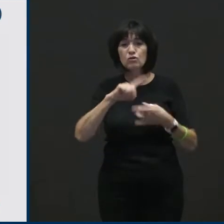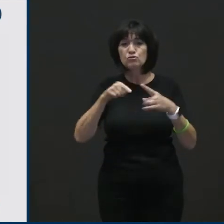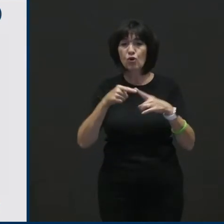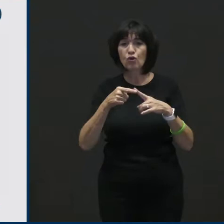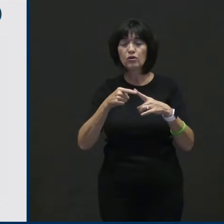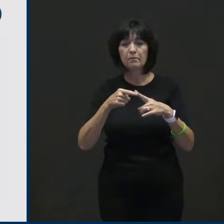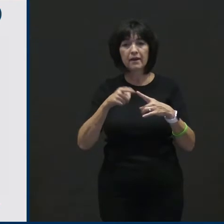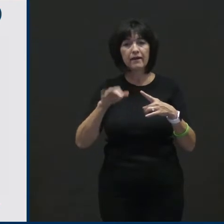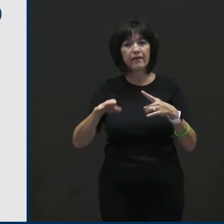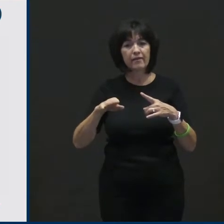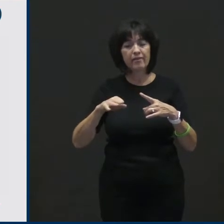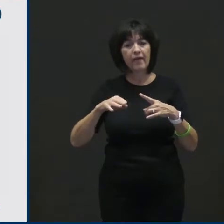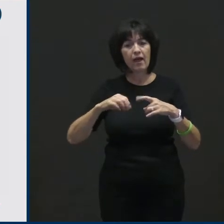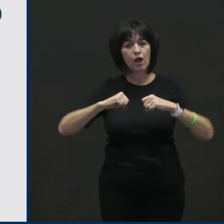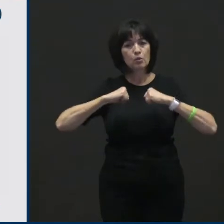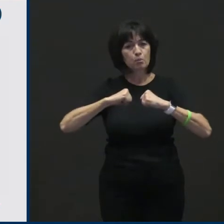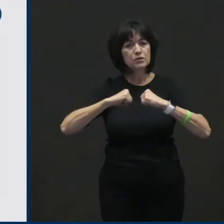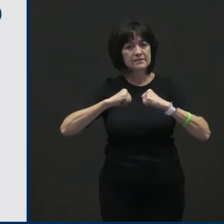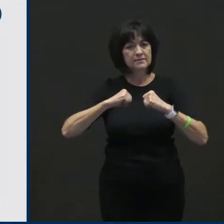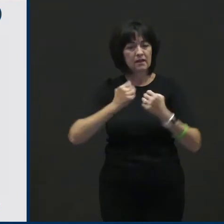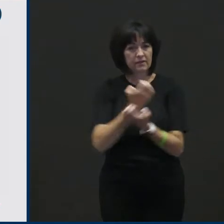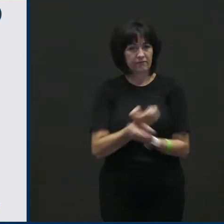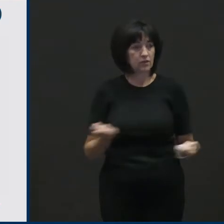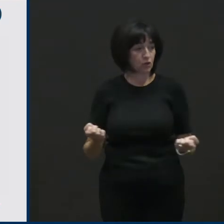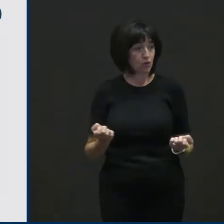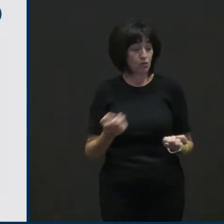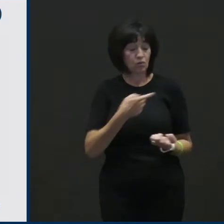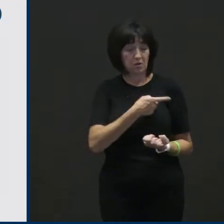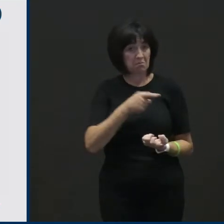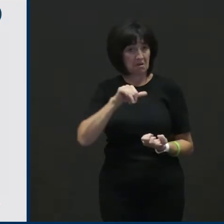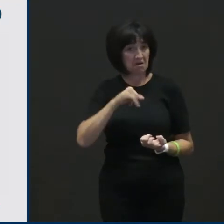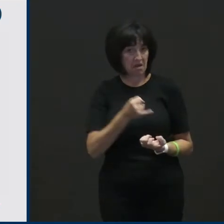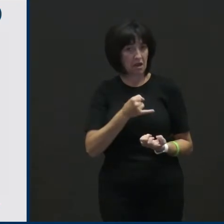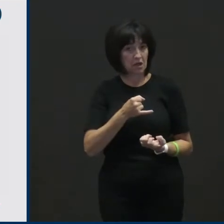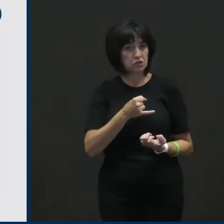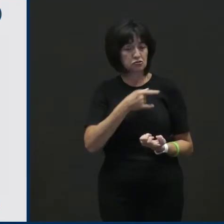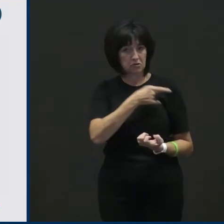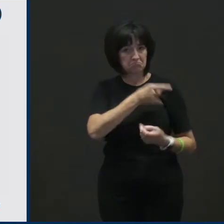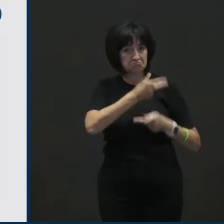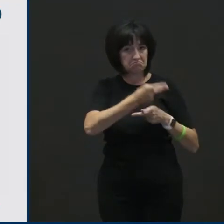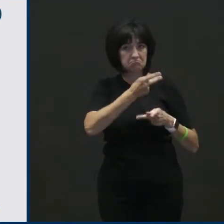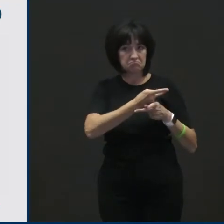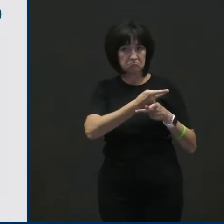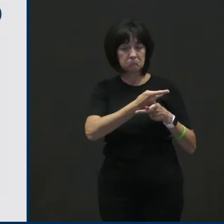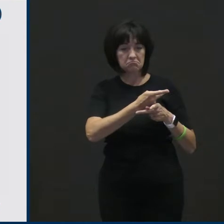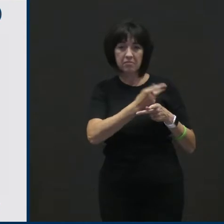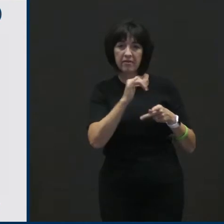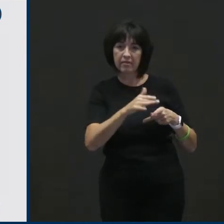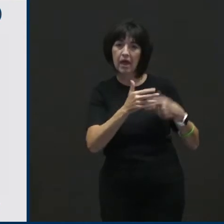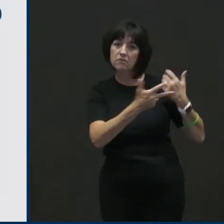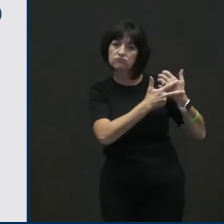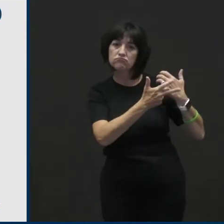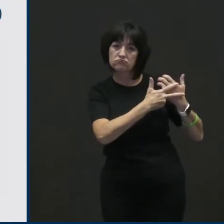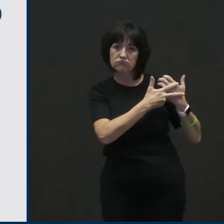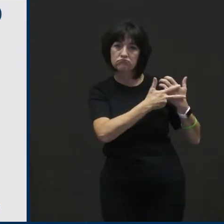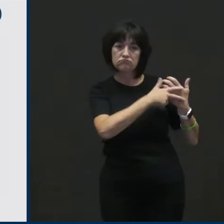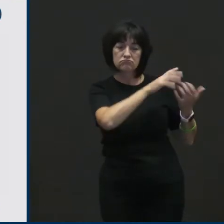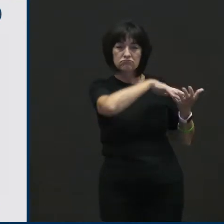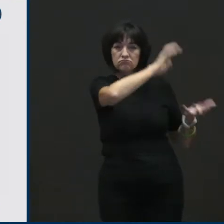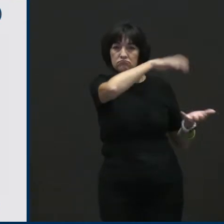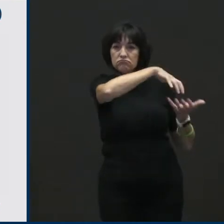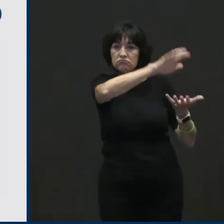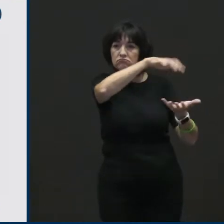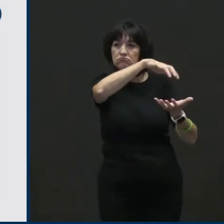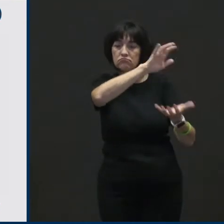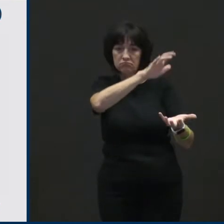the vessels are full. AJ, we're looking pretty good on each of those. We do anticipate as the schools reopen that we might have